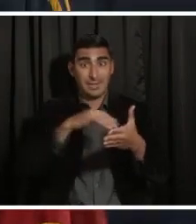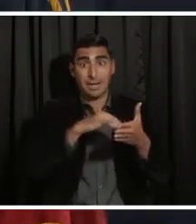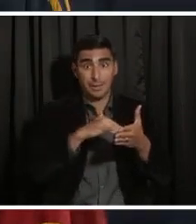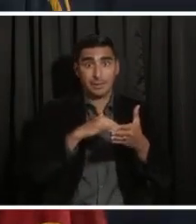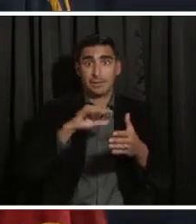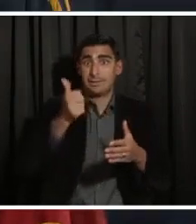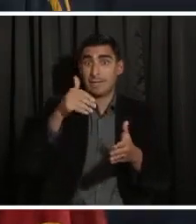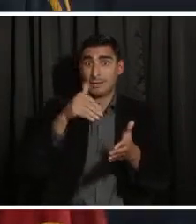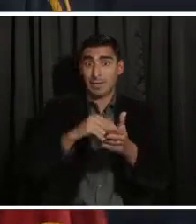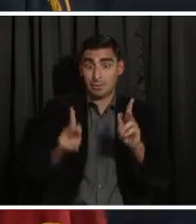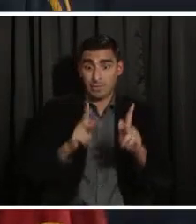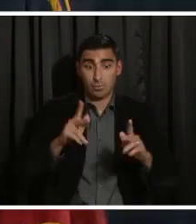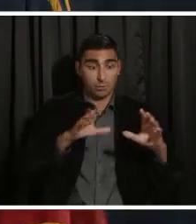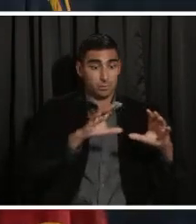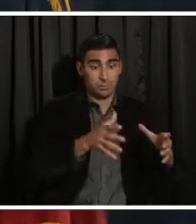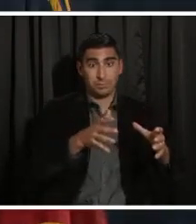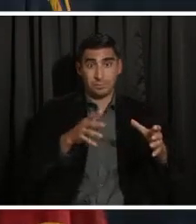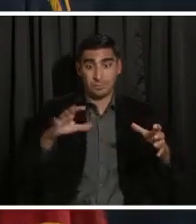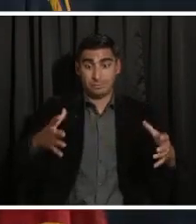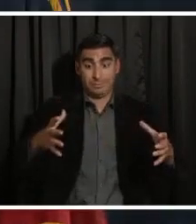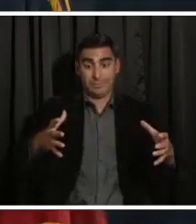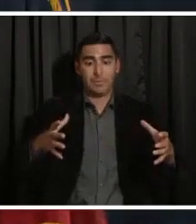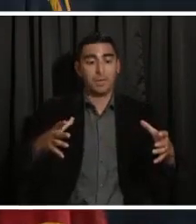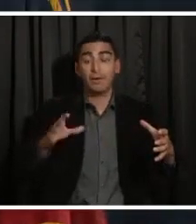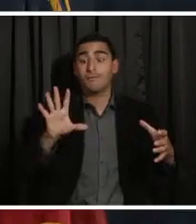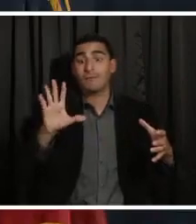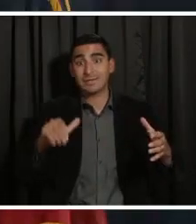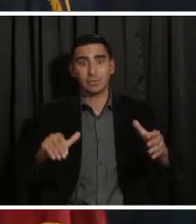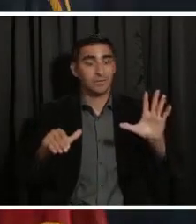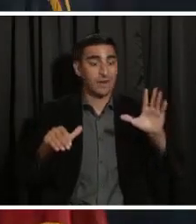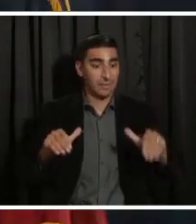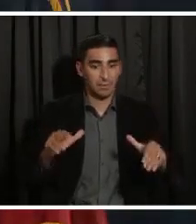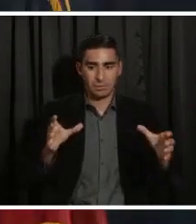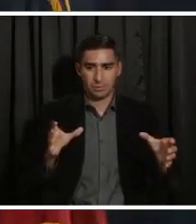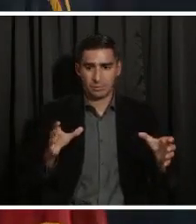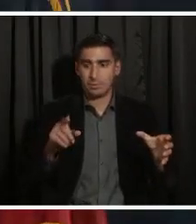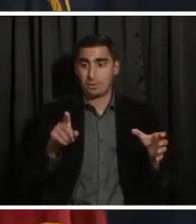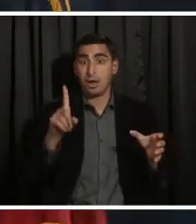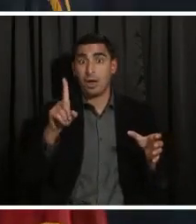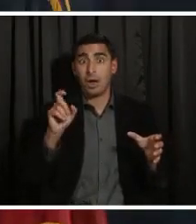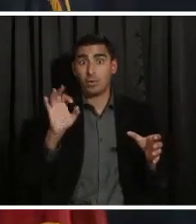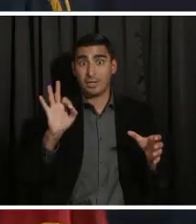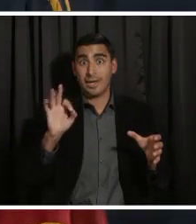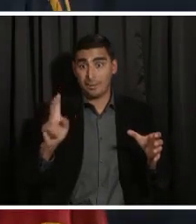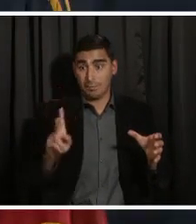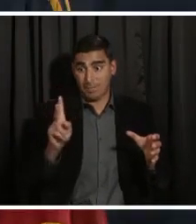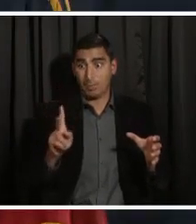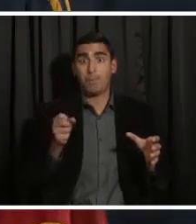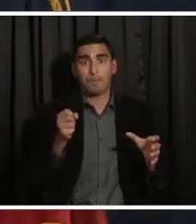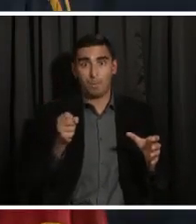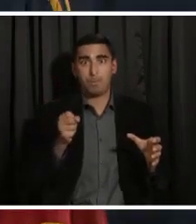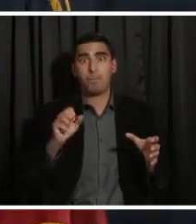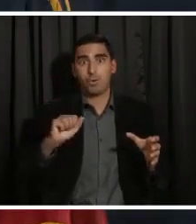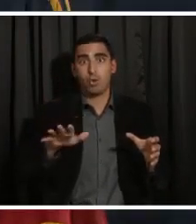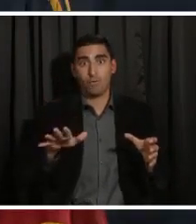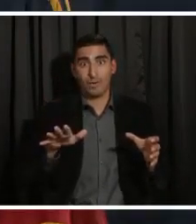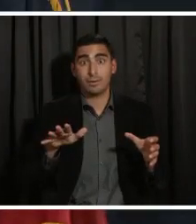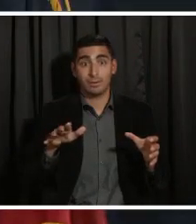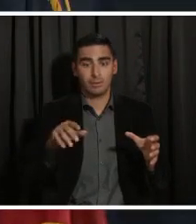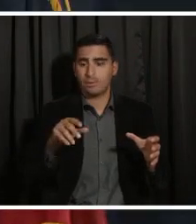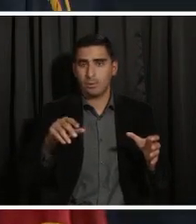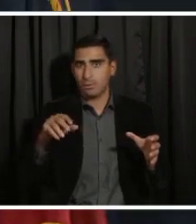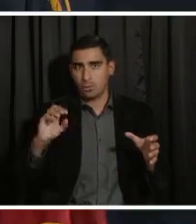doses. The 5,000 that only got 2 doses, 109 symptomatic cases of COVID. The ones that got the